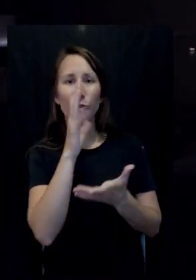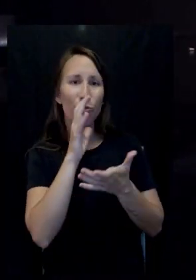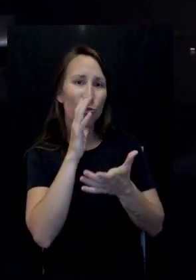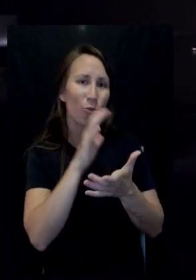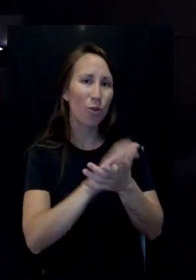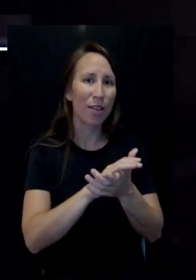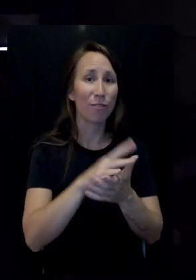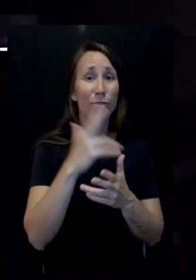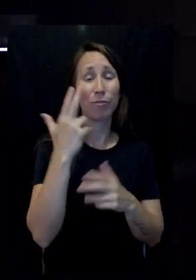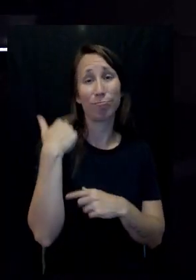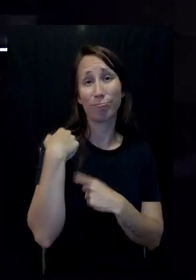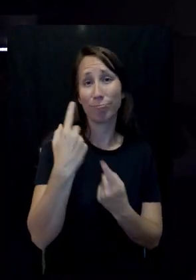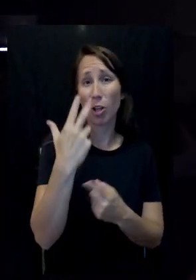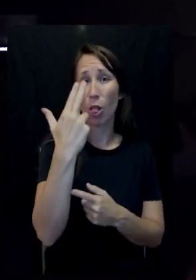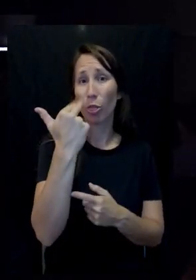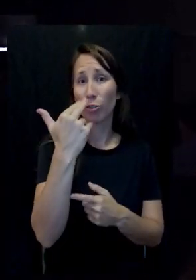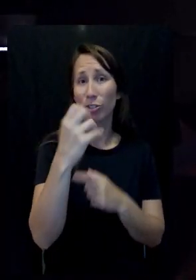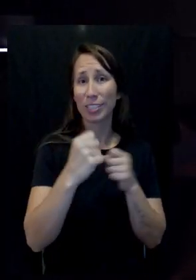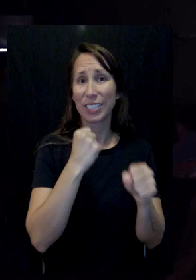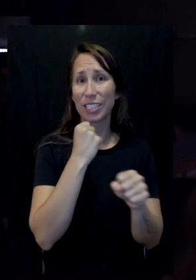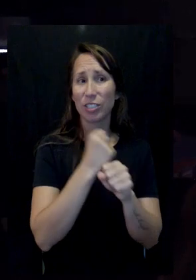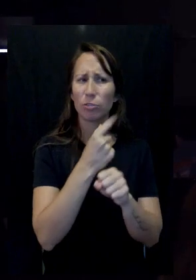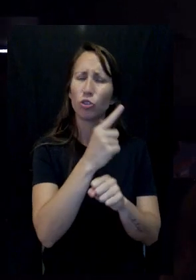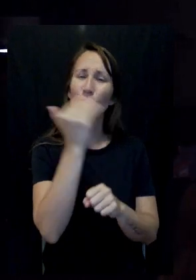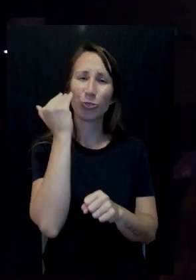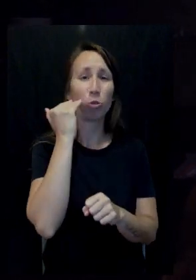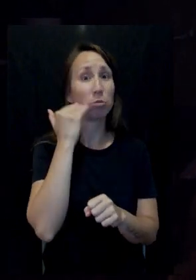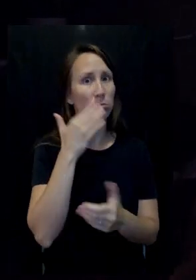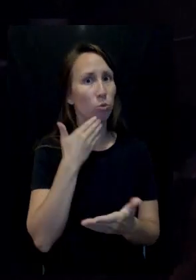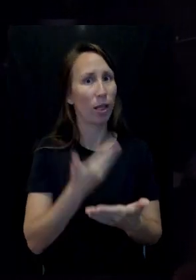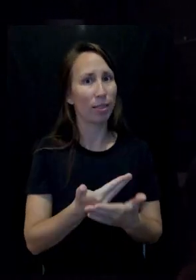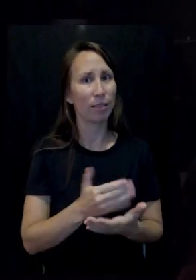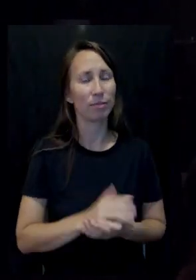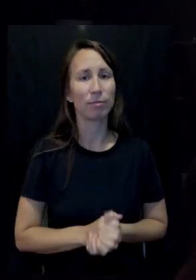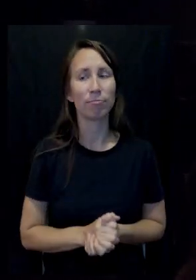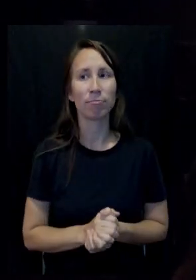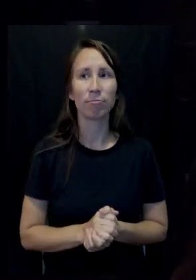of 13 years. She knows me pretty well.